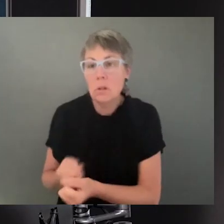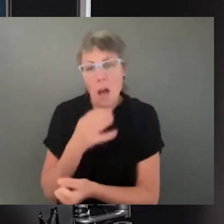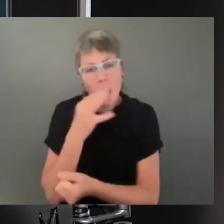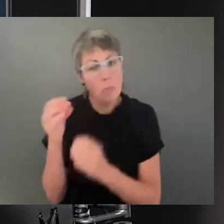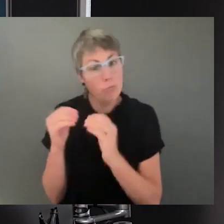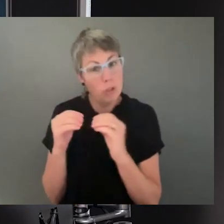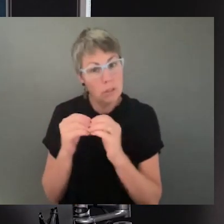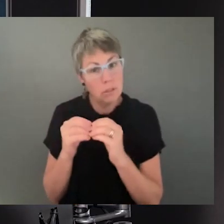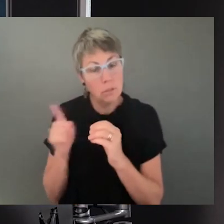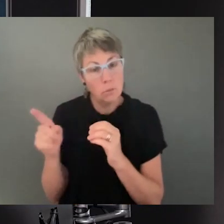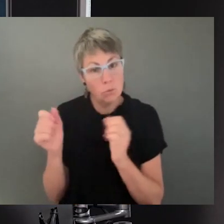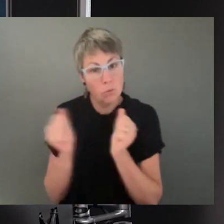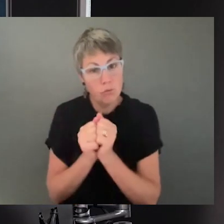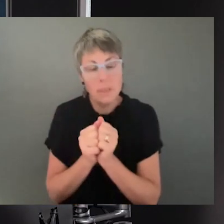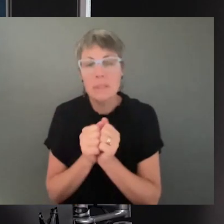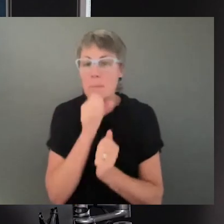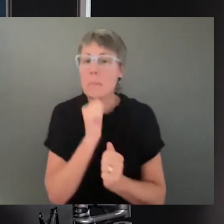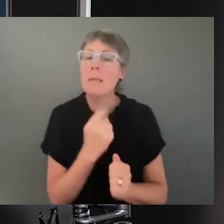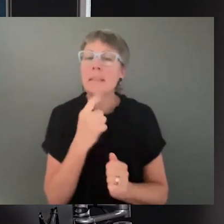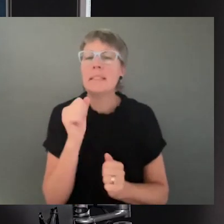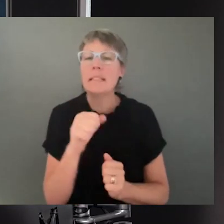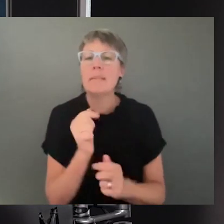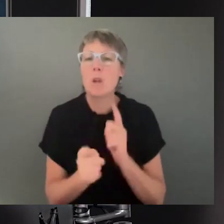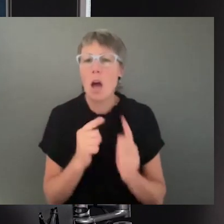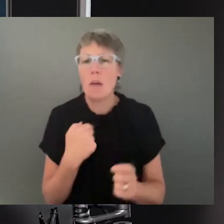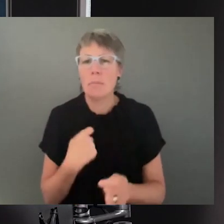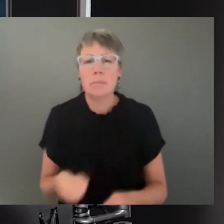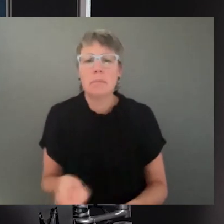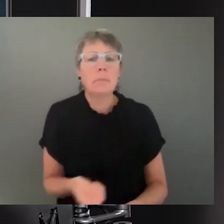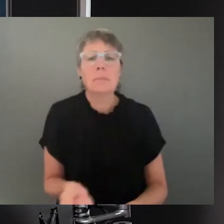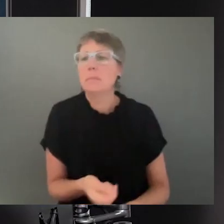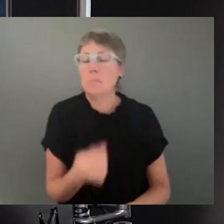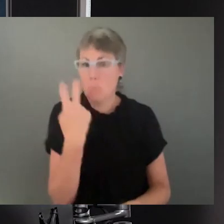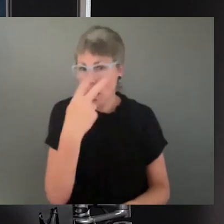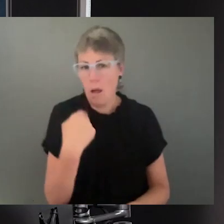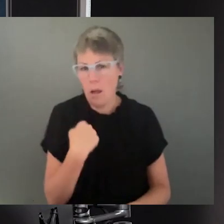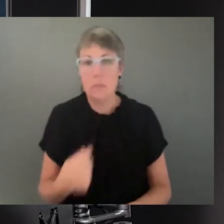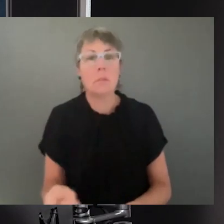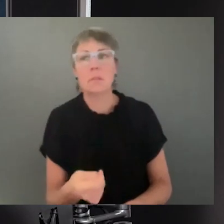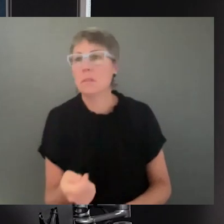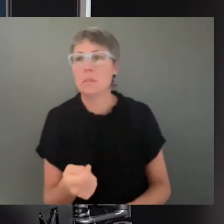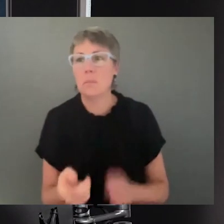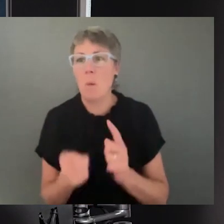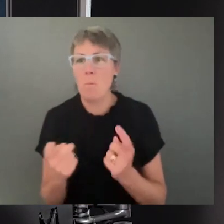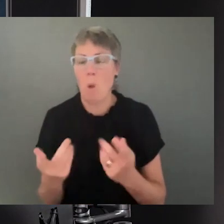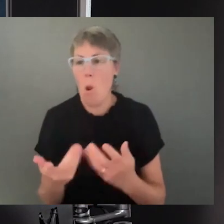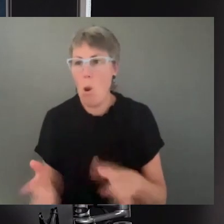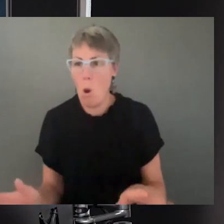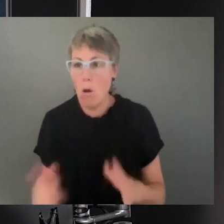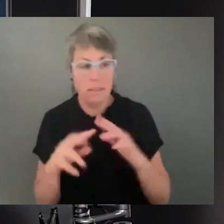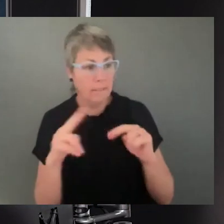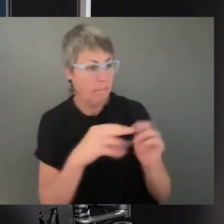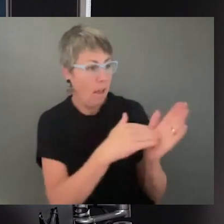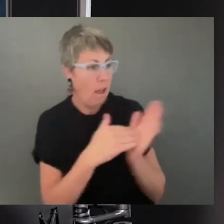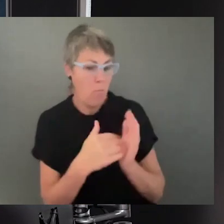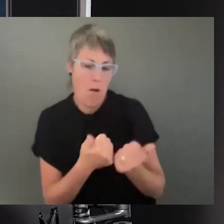I would. I mean, sometimes we do try to navigate our way around, and sometimes we can get lost, but other times, if people give